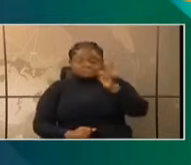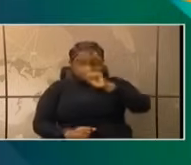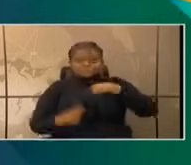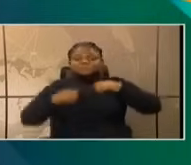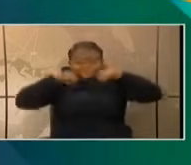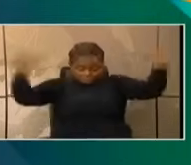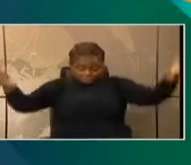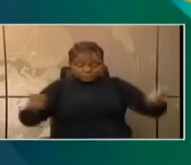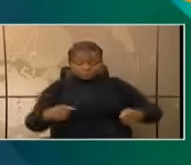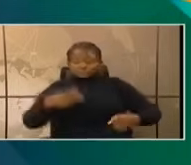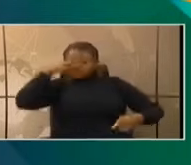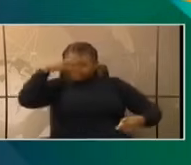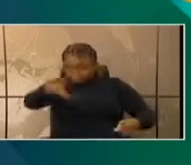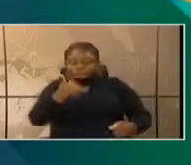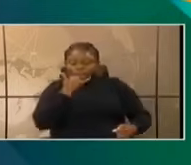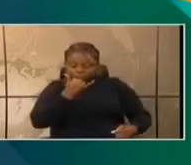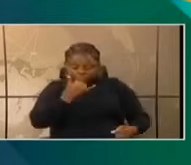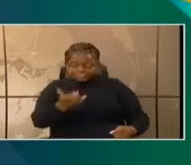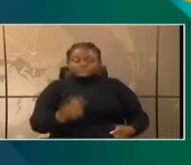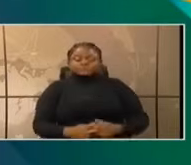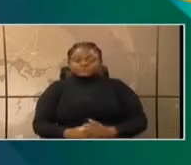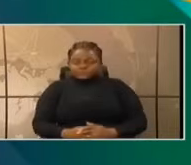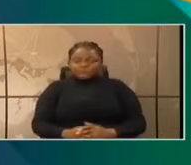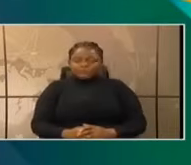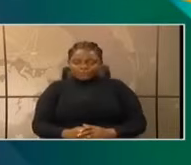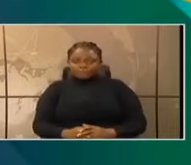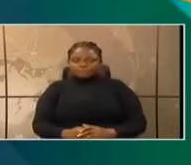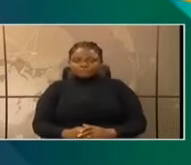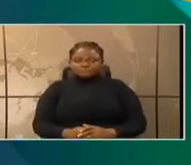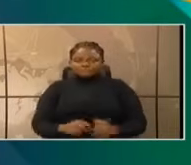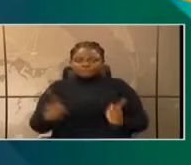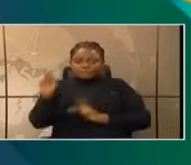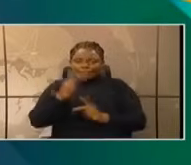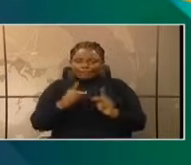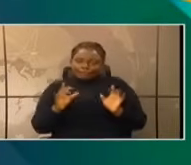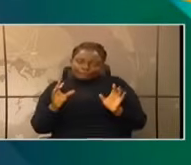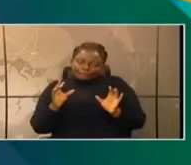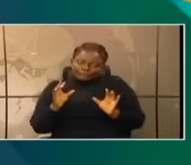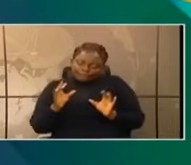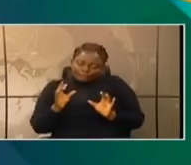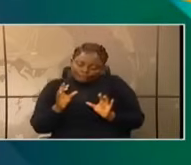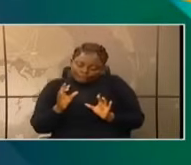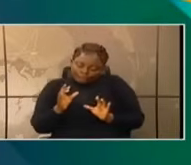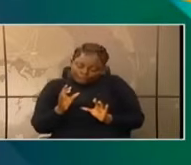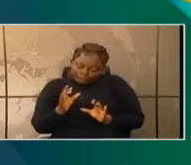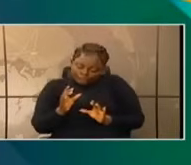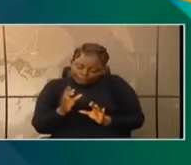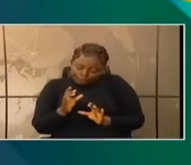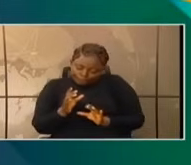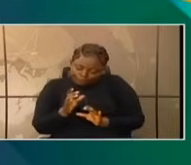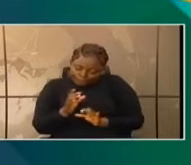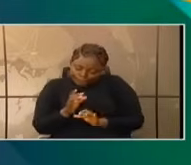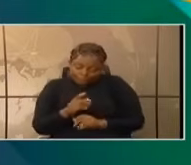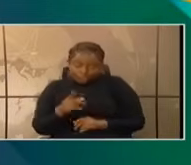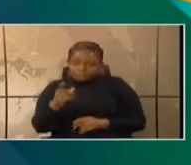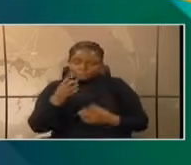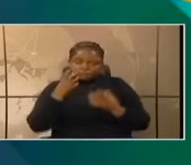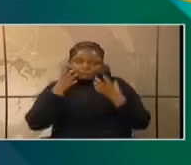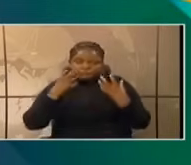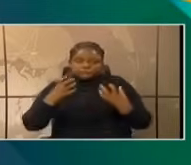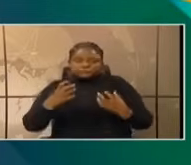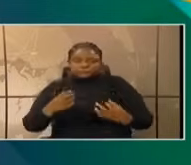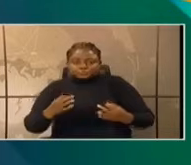ojai gwen demo na krofo fon wo tv so no hello na me menye kese hello